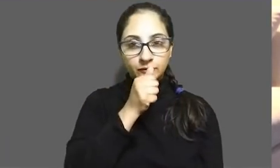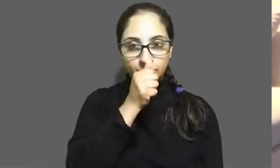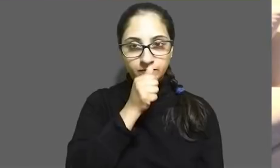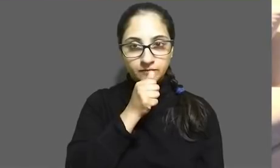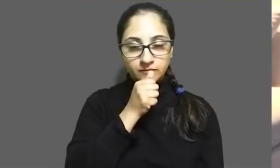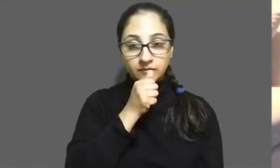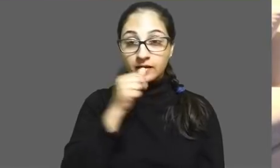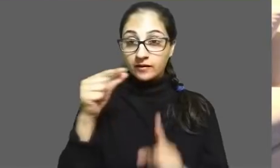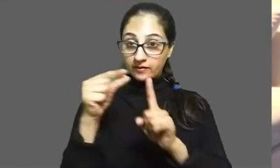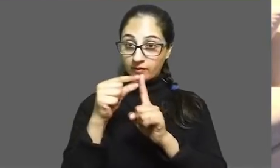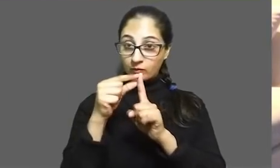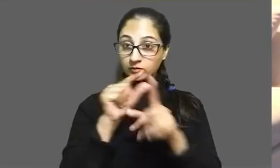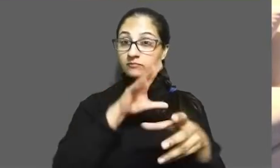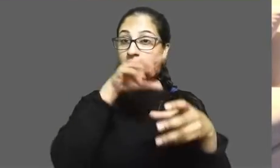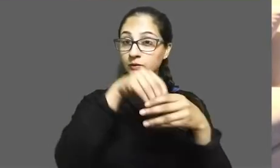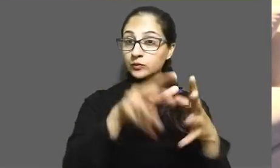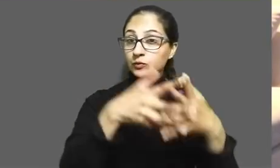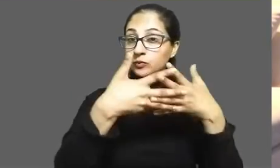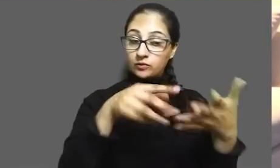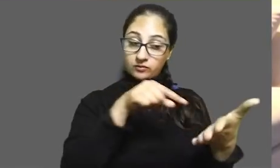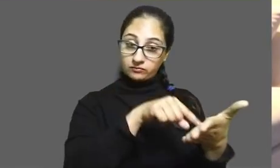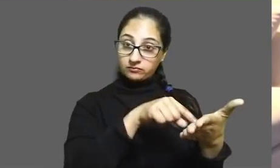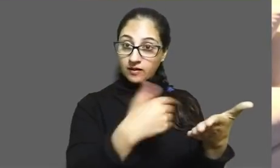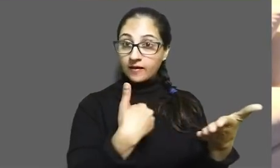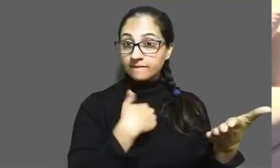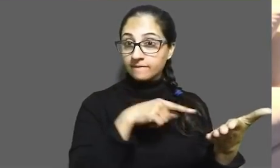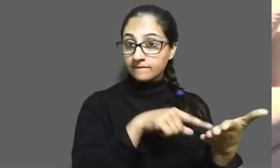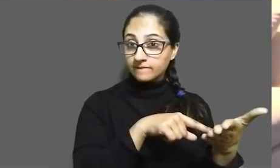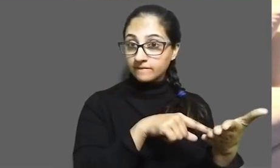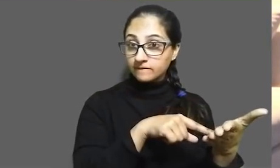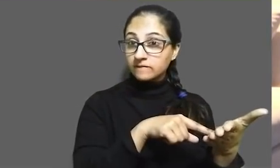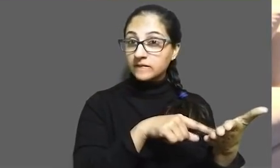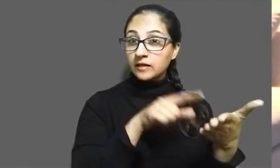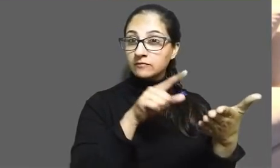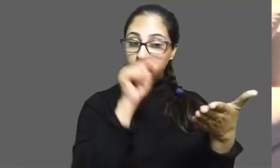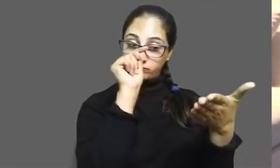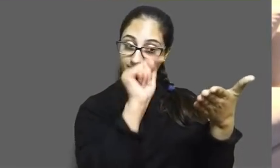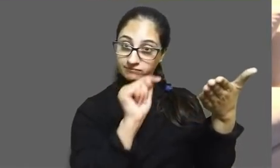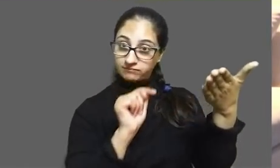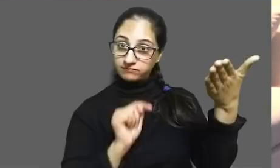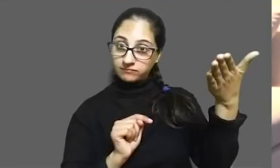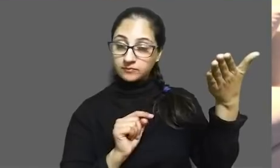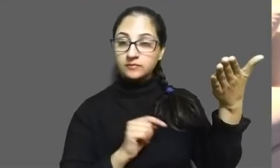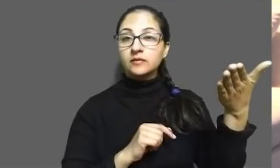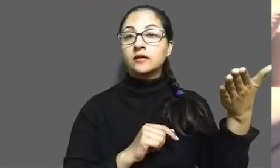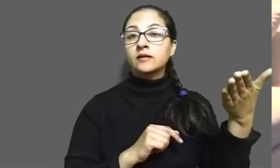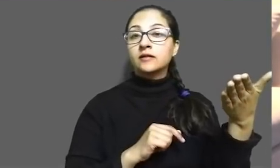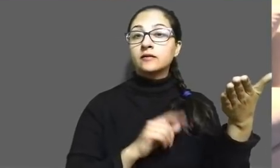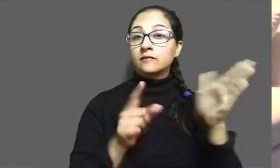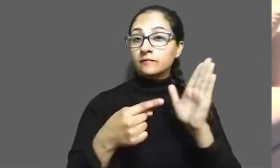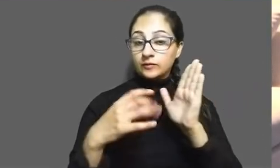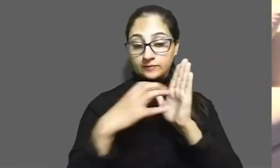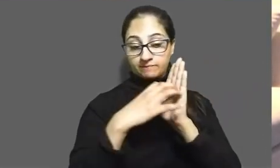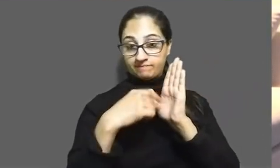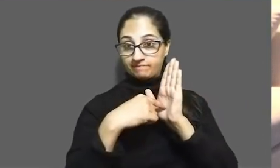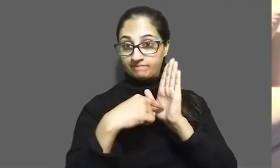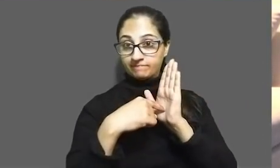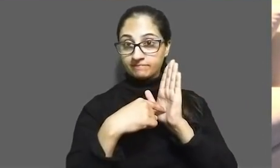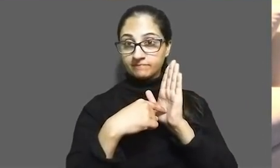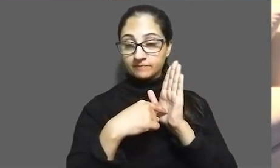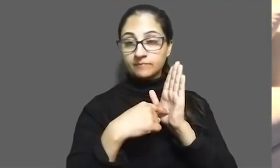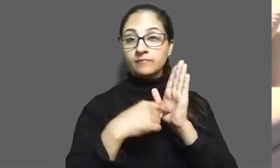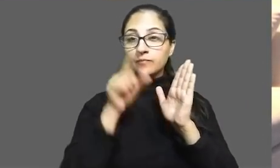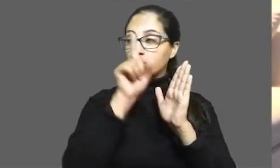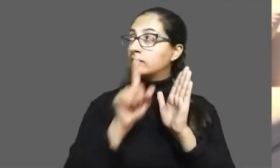that often arises in our minds. Sabr means patience. And this word appears in the